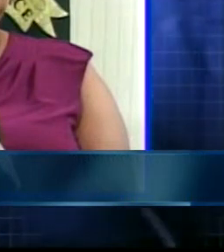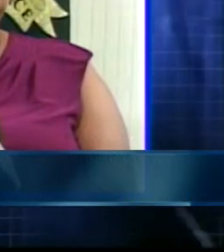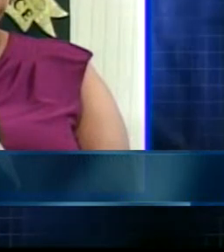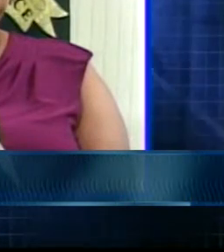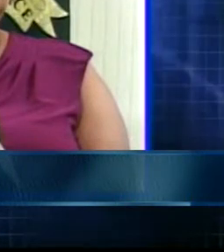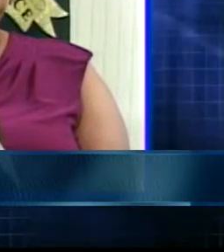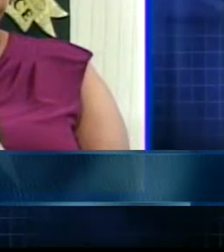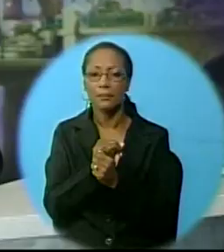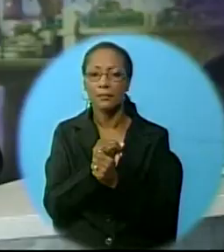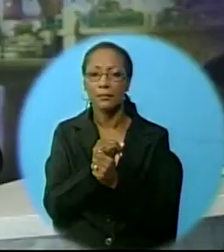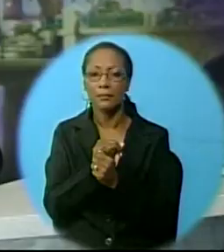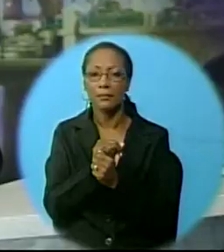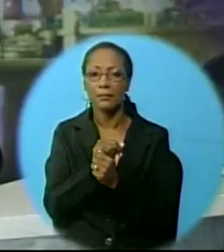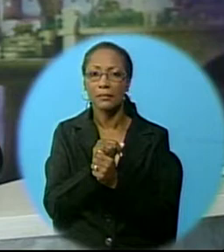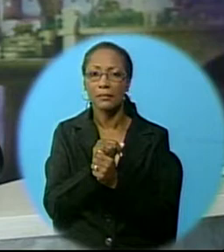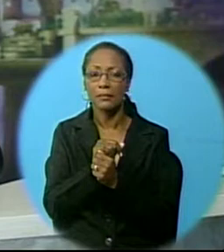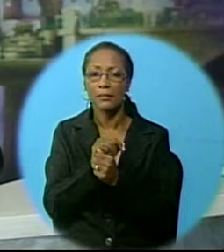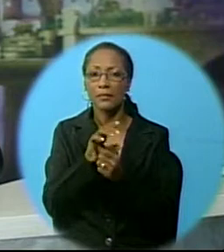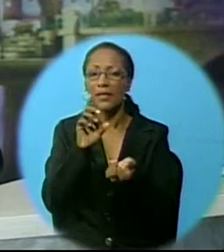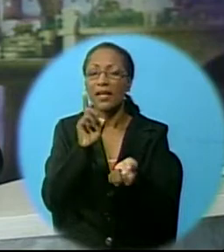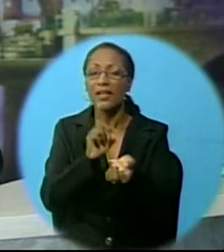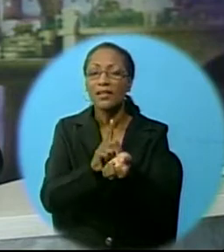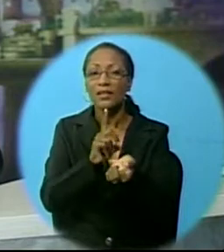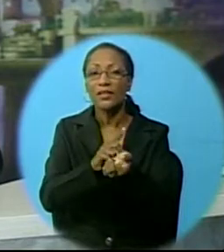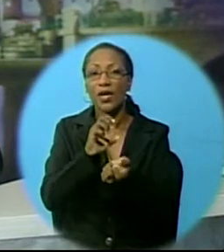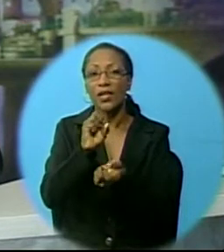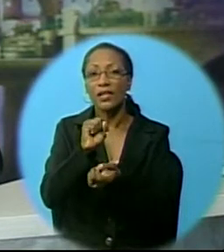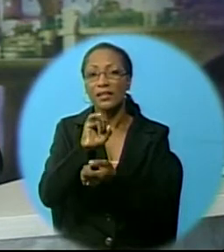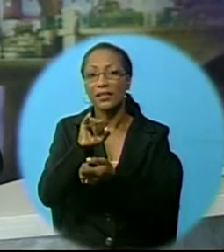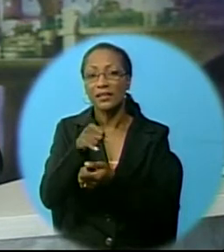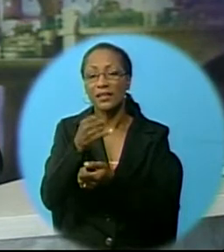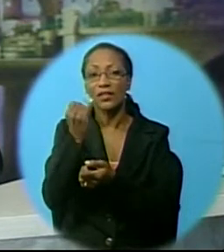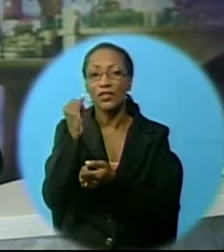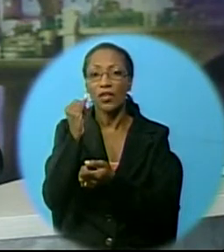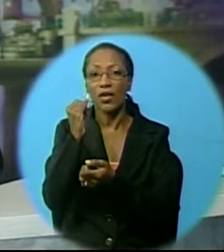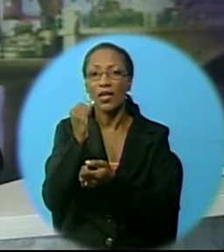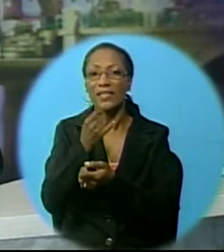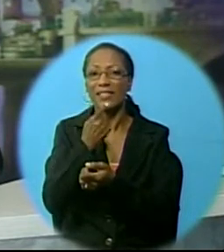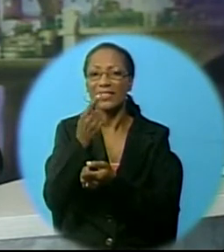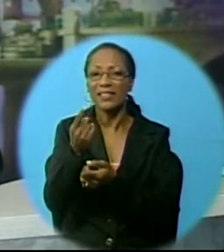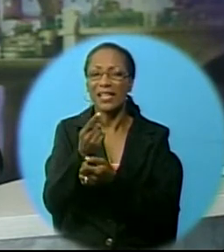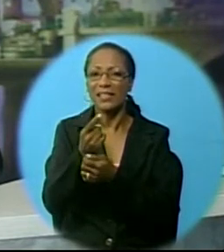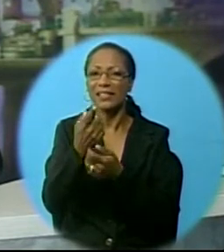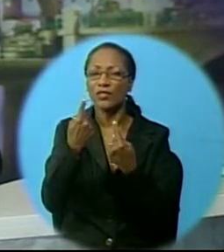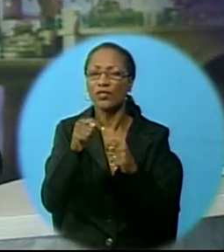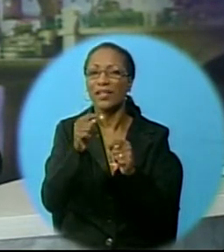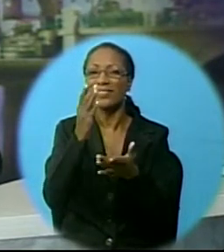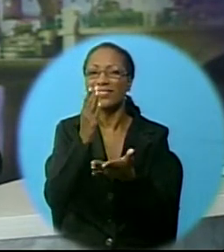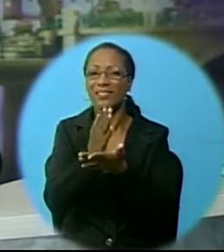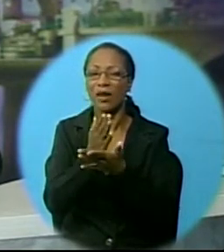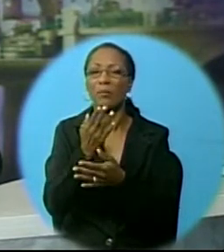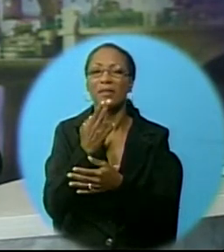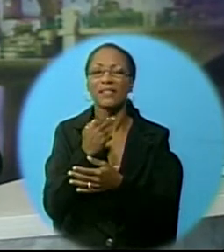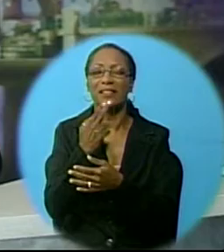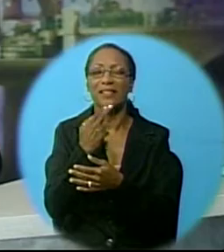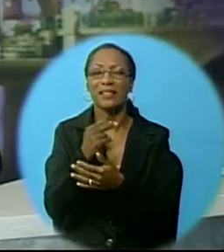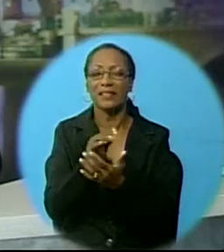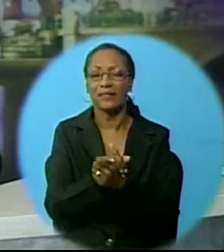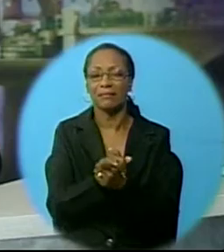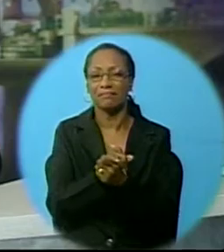done. Dr. St. John says the ministry is also focusing on preventing the disease.